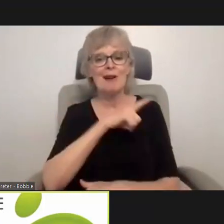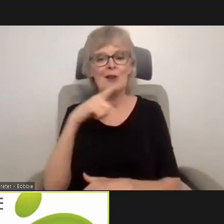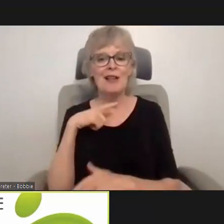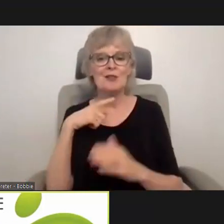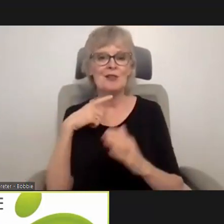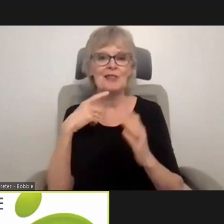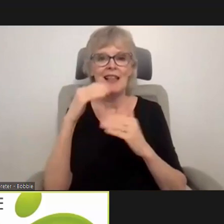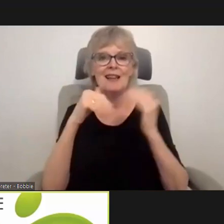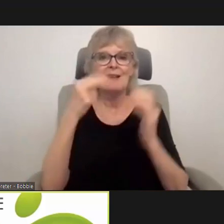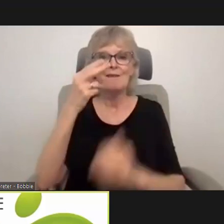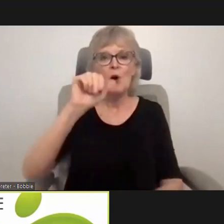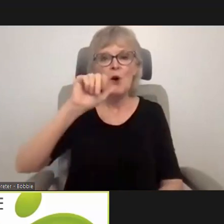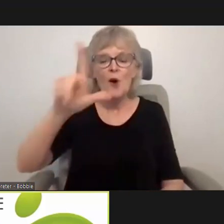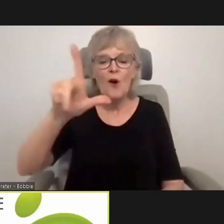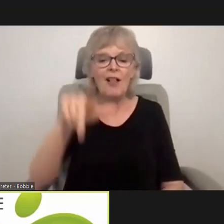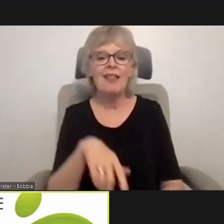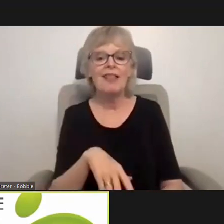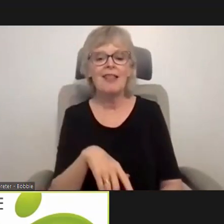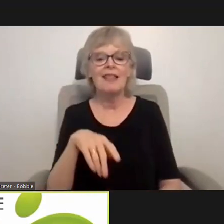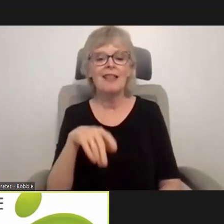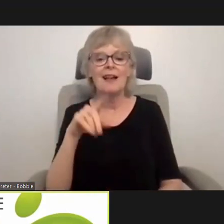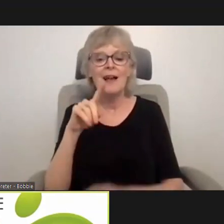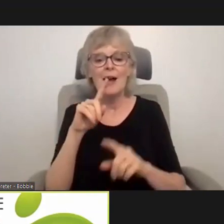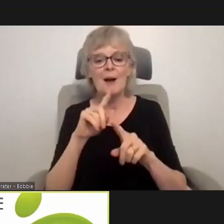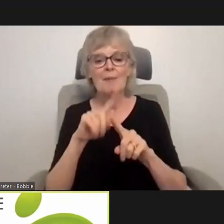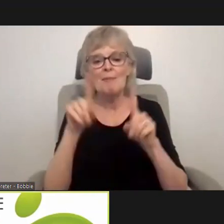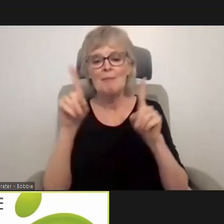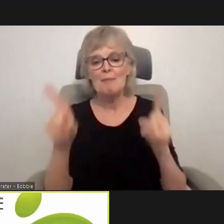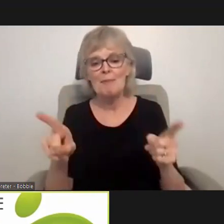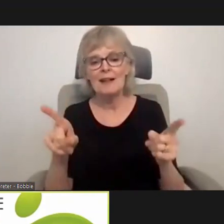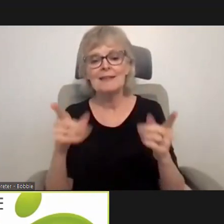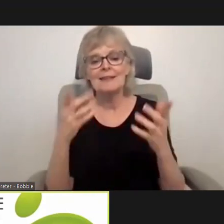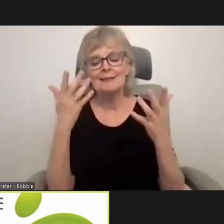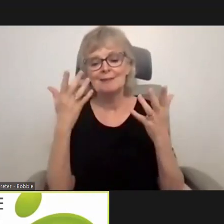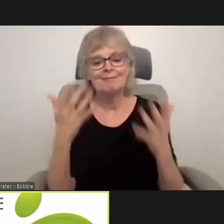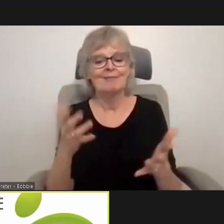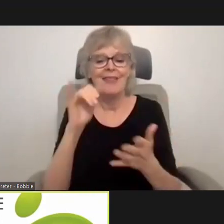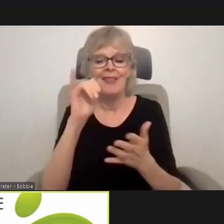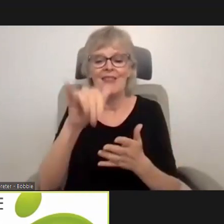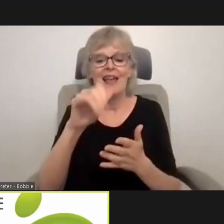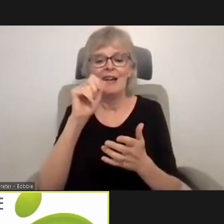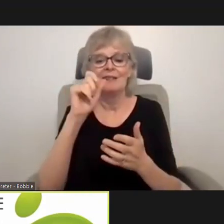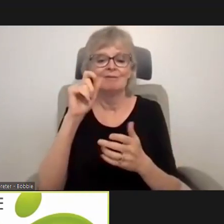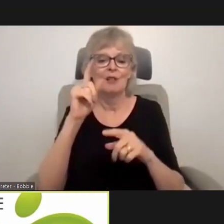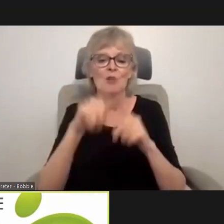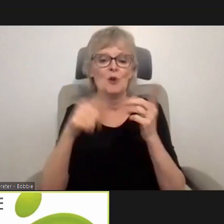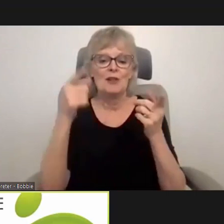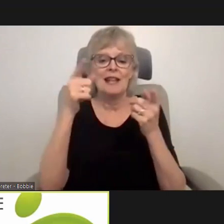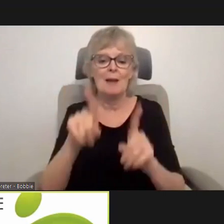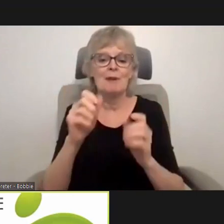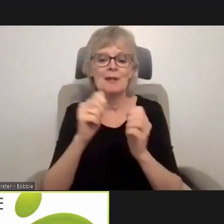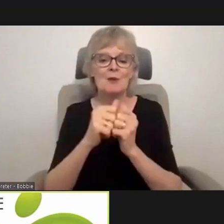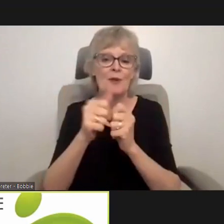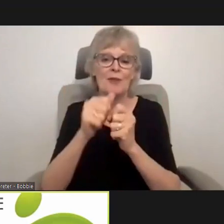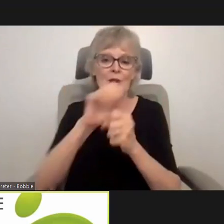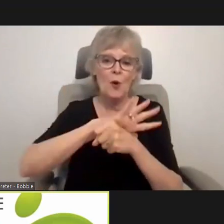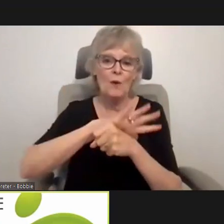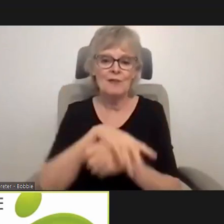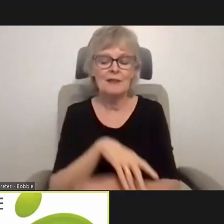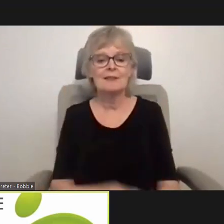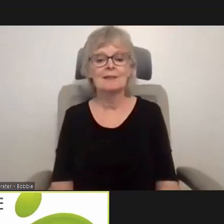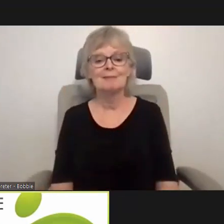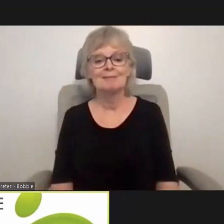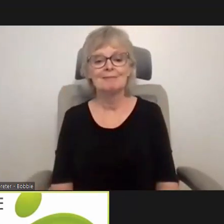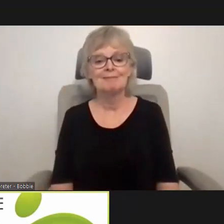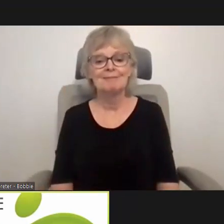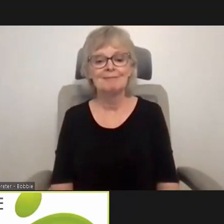And COVID happened, right? So that was not happening. And it was the largest amount of funding